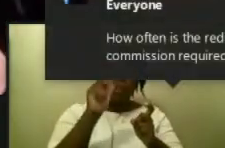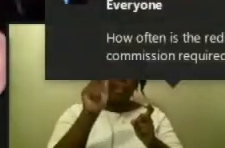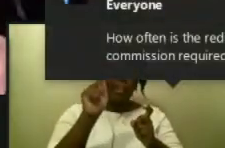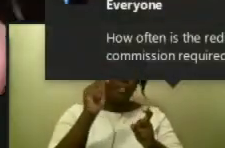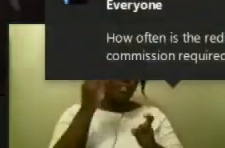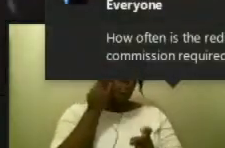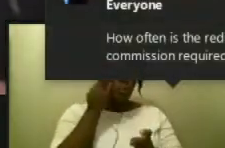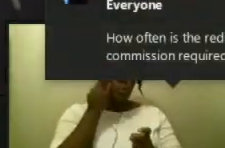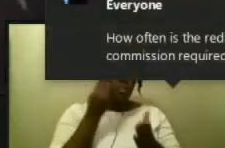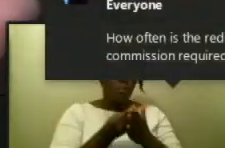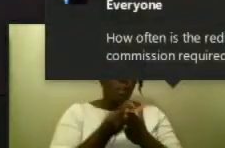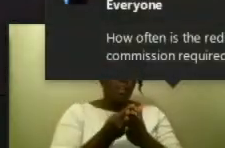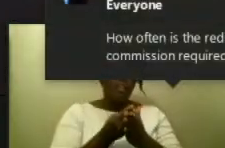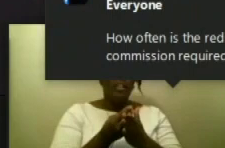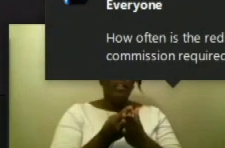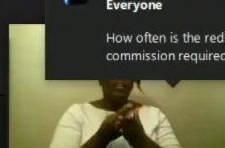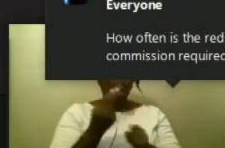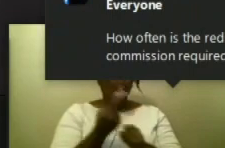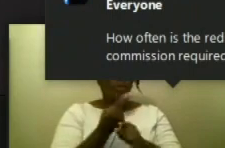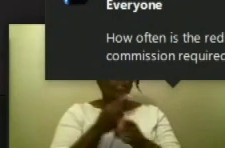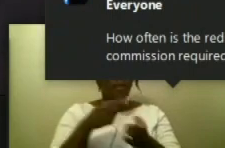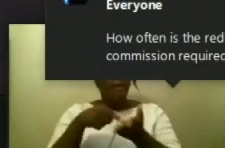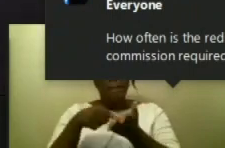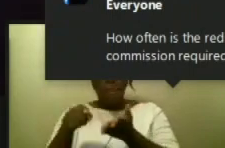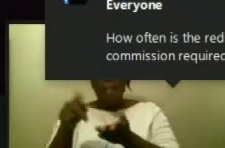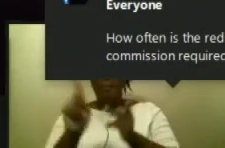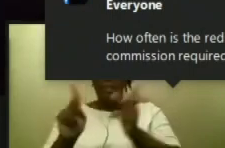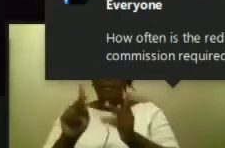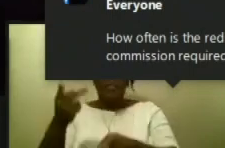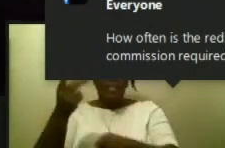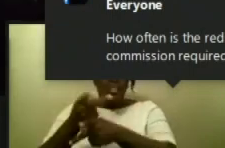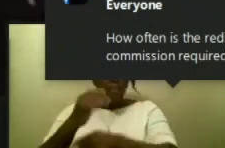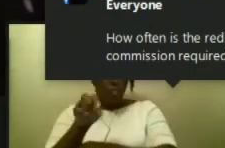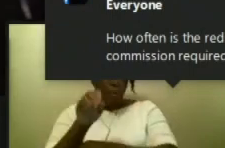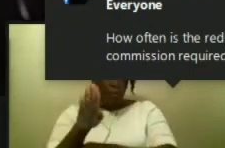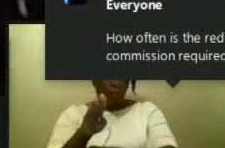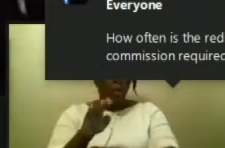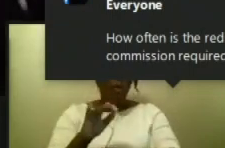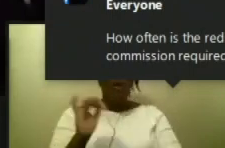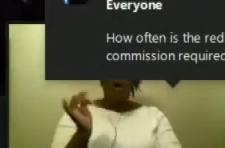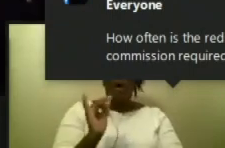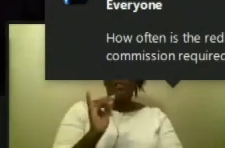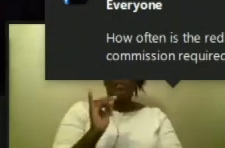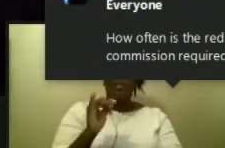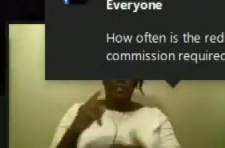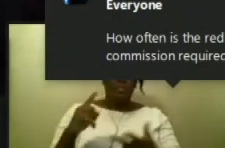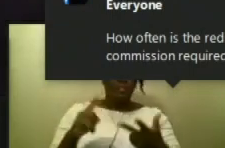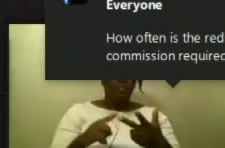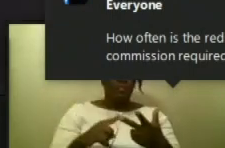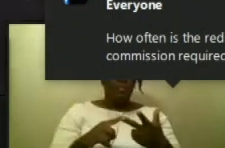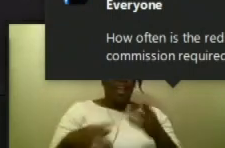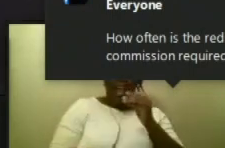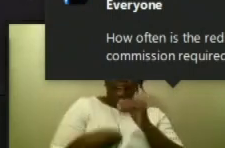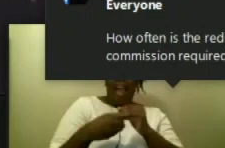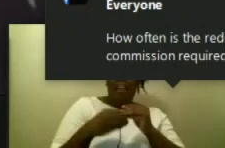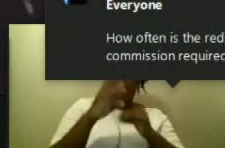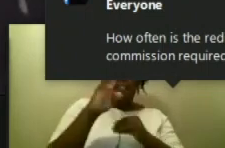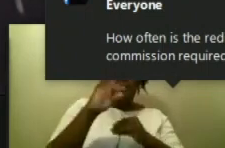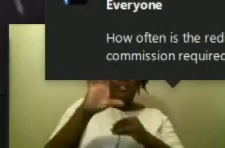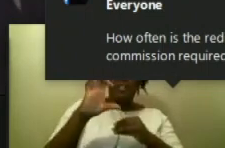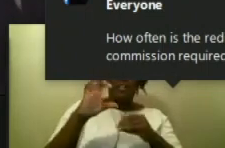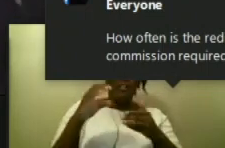pay payroll to keep people employed. It provided an additional $600